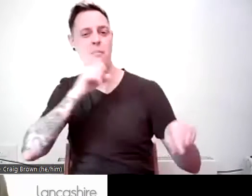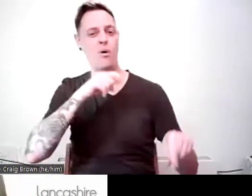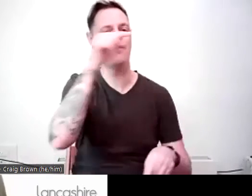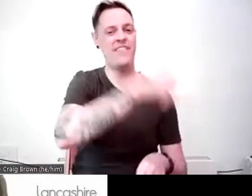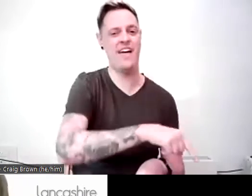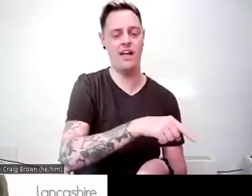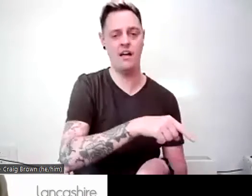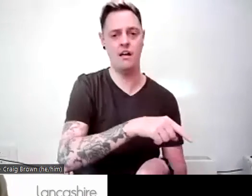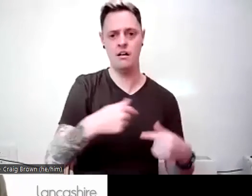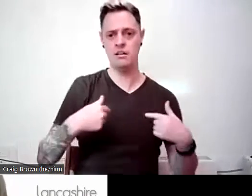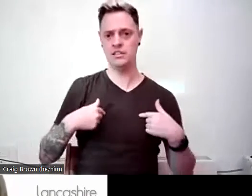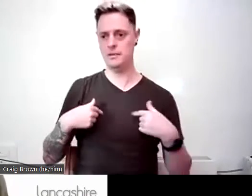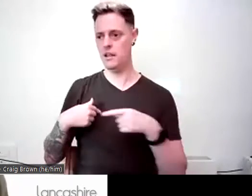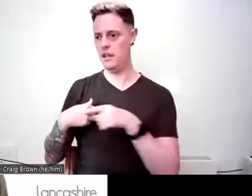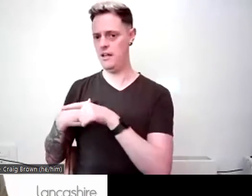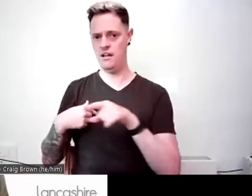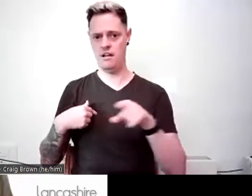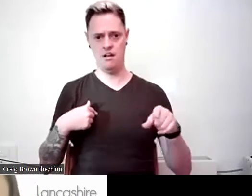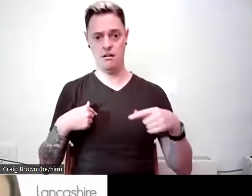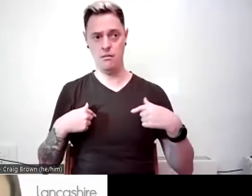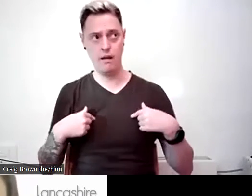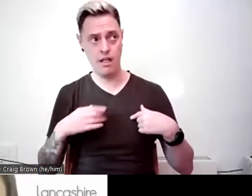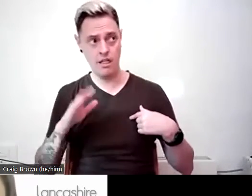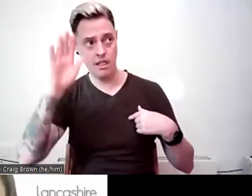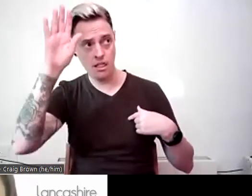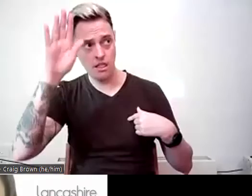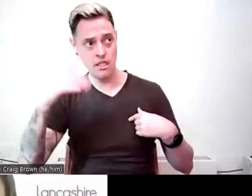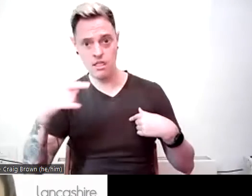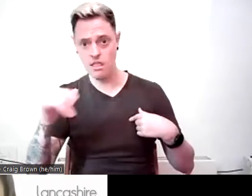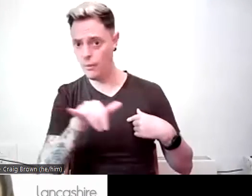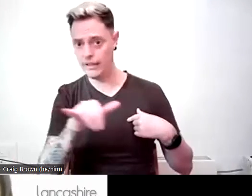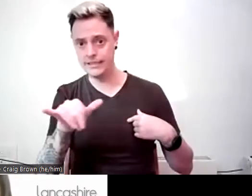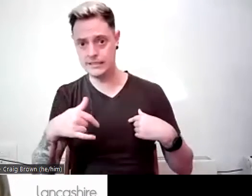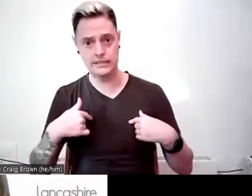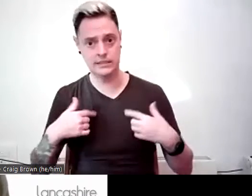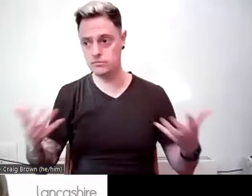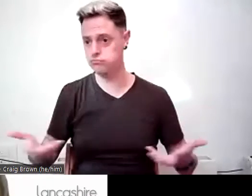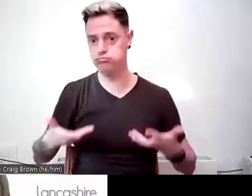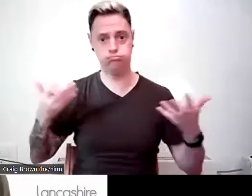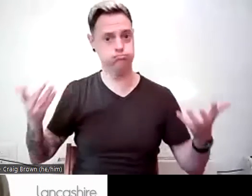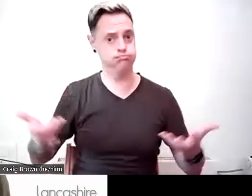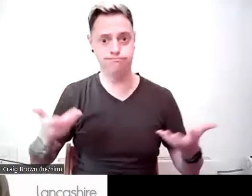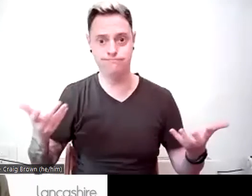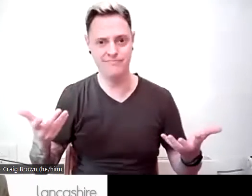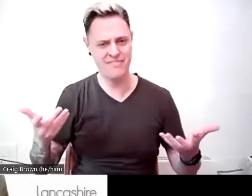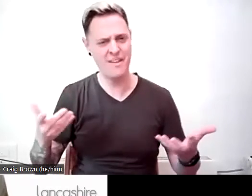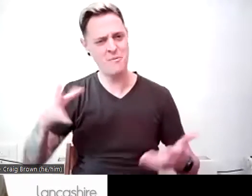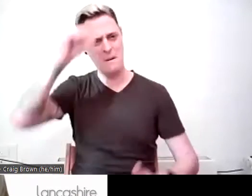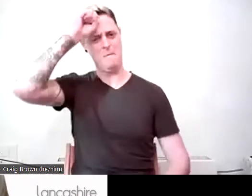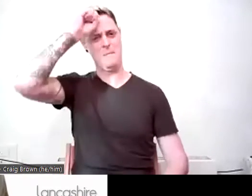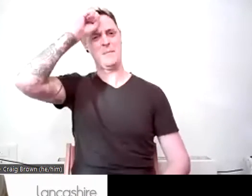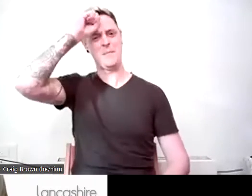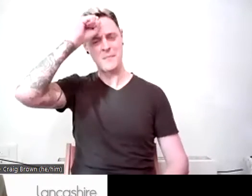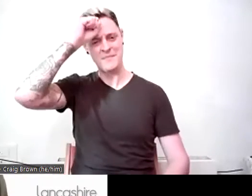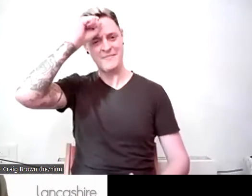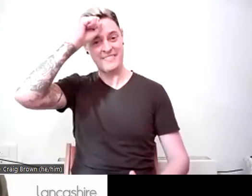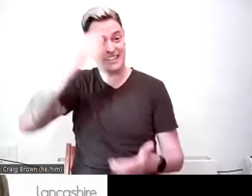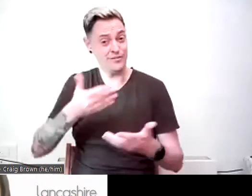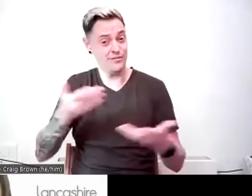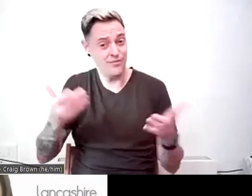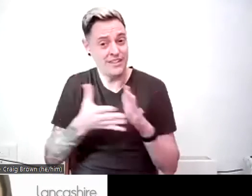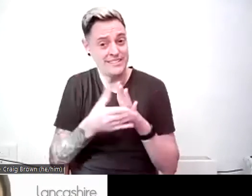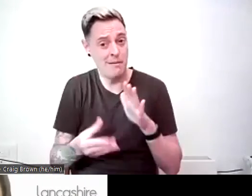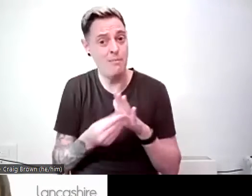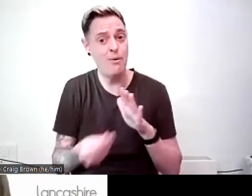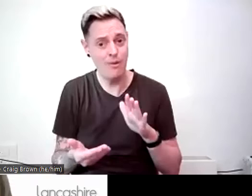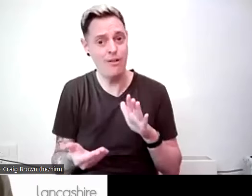this person was literally just asking like, well, where do I go? Like, so that it's just a very kind of obvious example, but